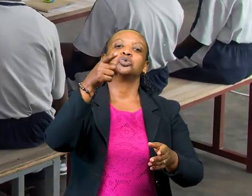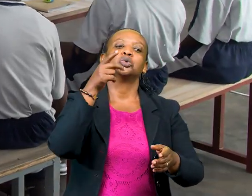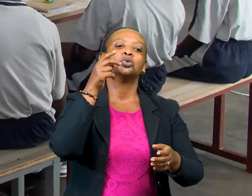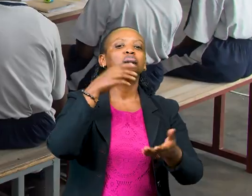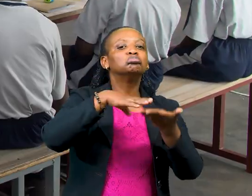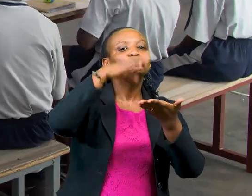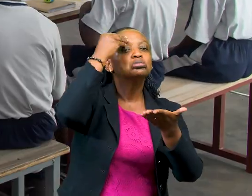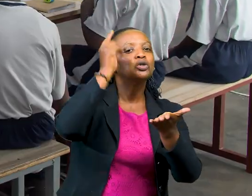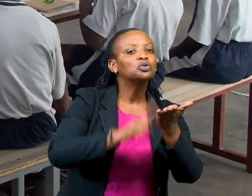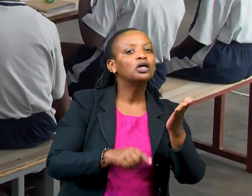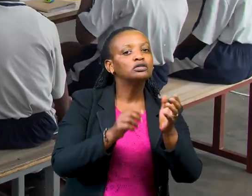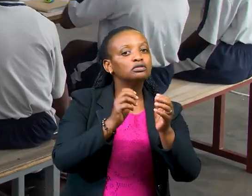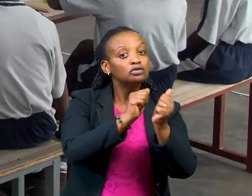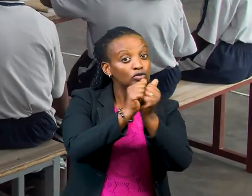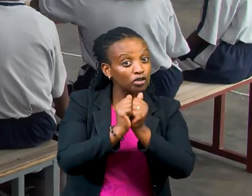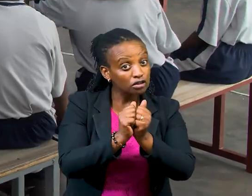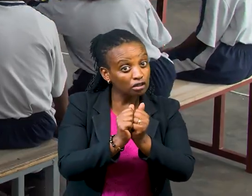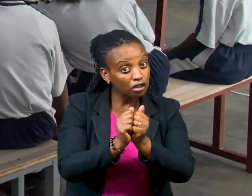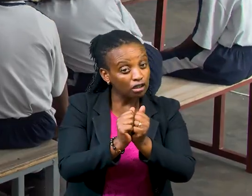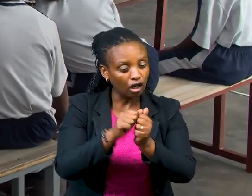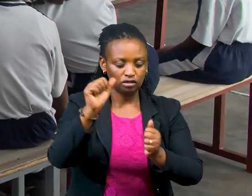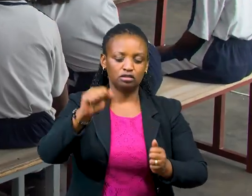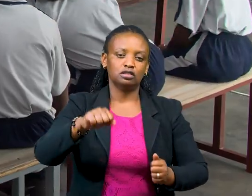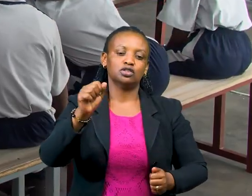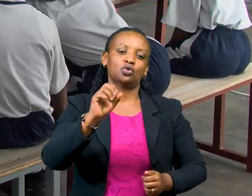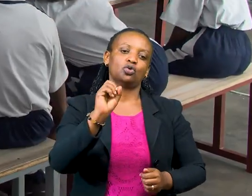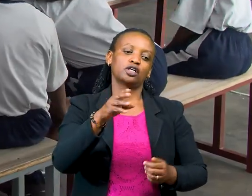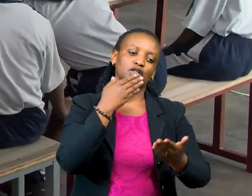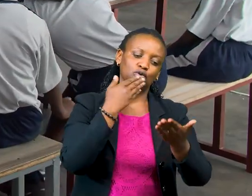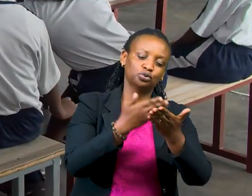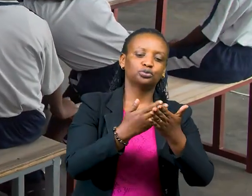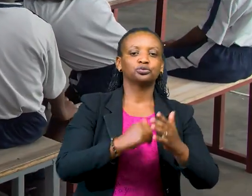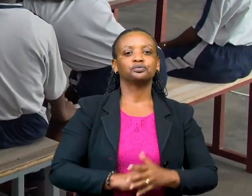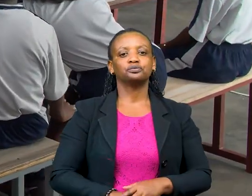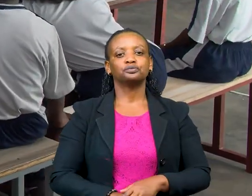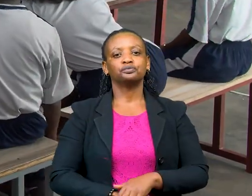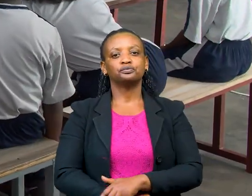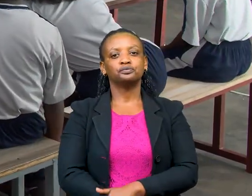have learned. Are we together? Yes. Very good.